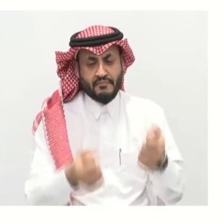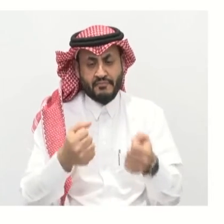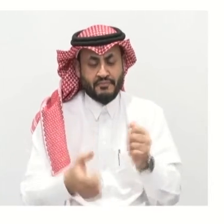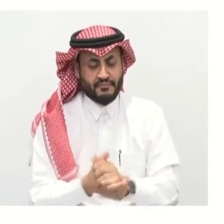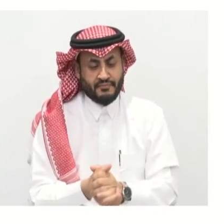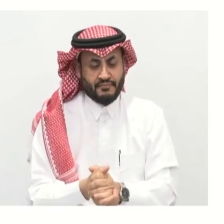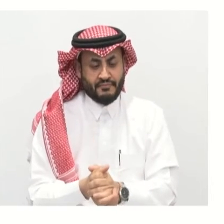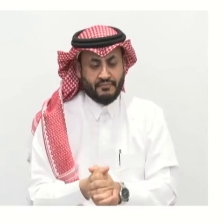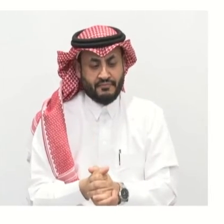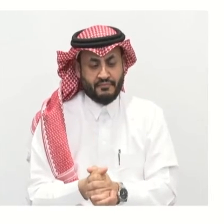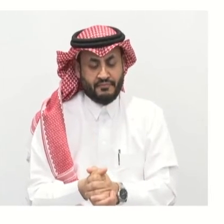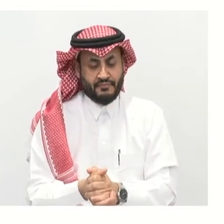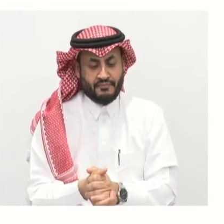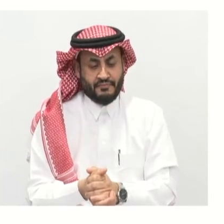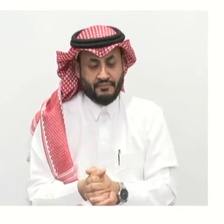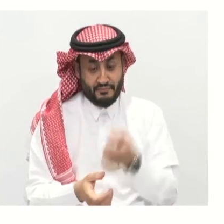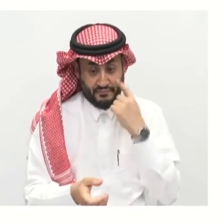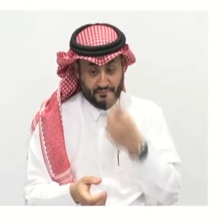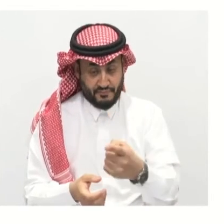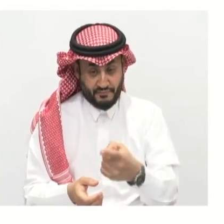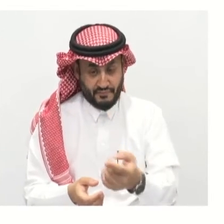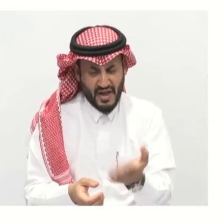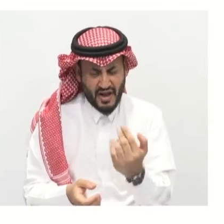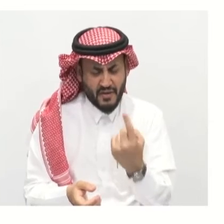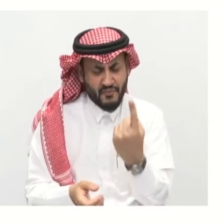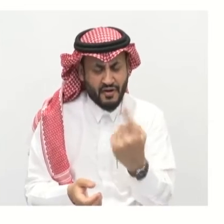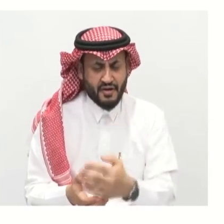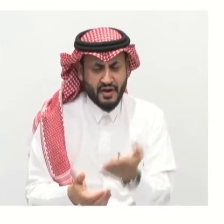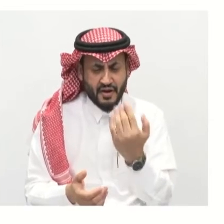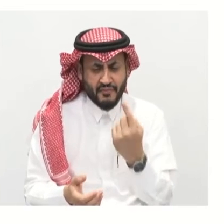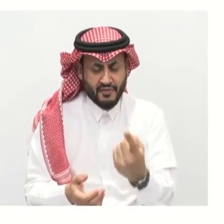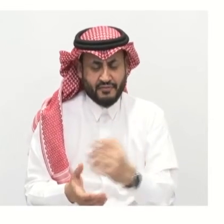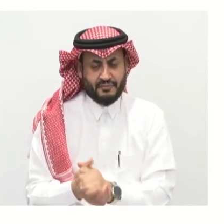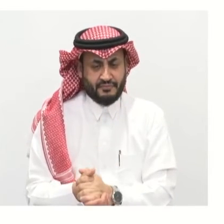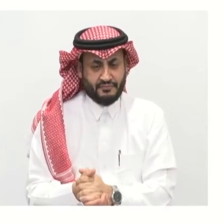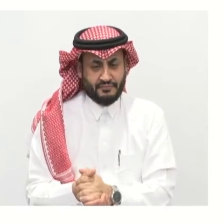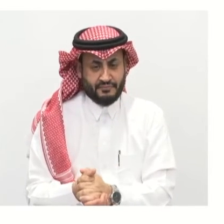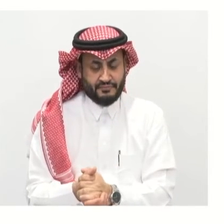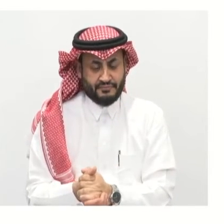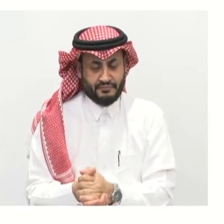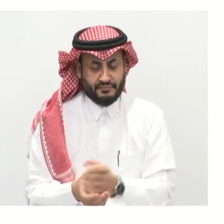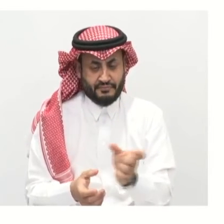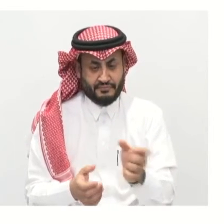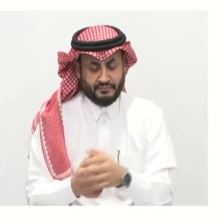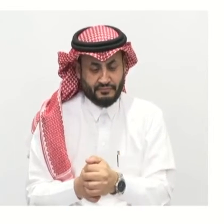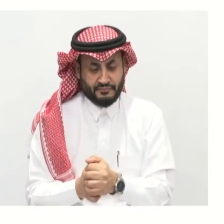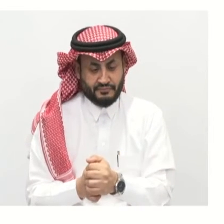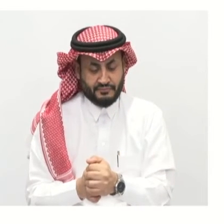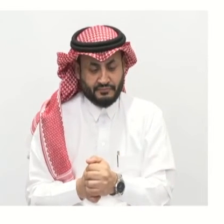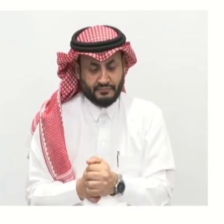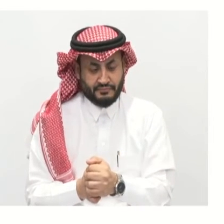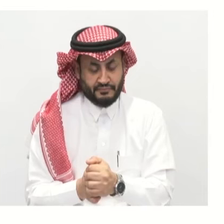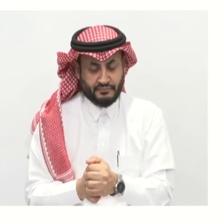Riding. You see, this is a picture of what? Do you remember the last lesson? It's a picture of a van.